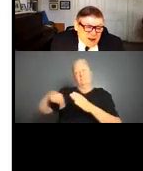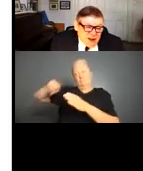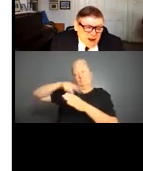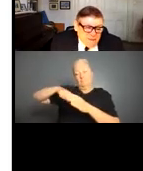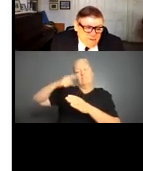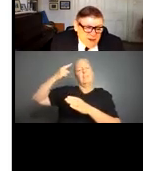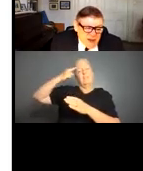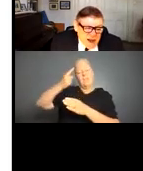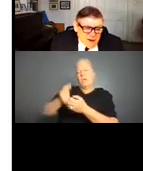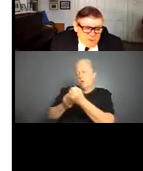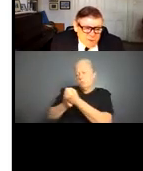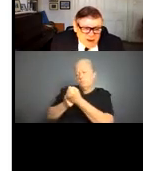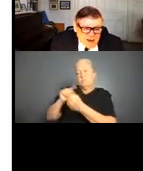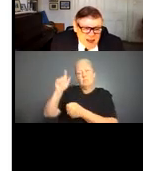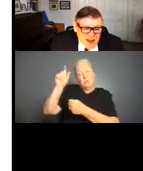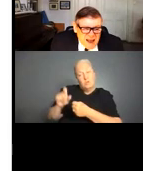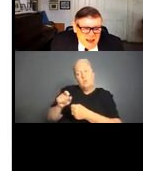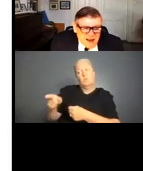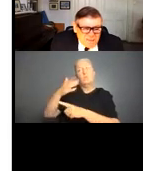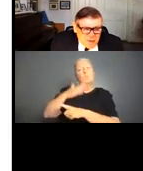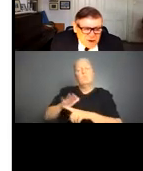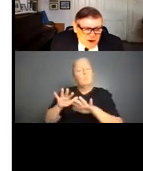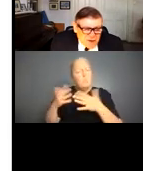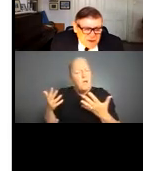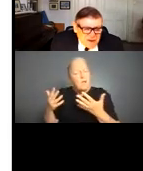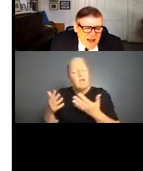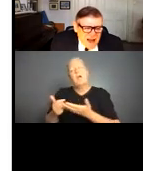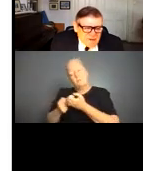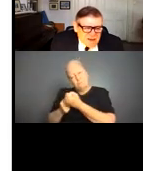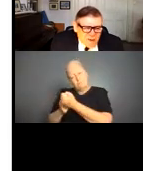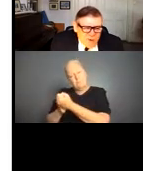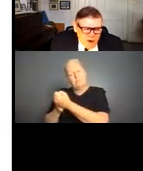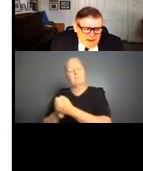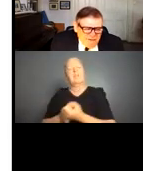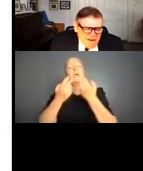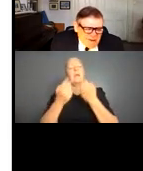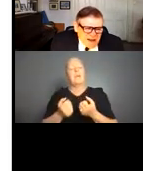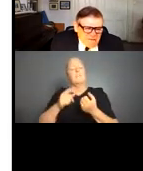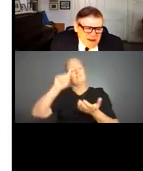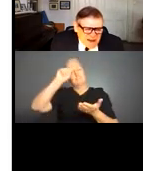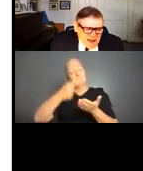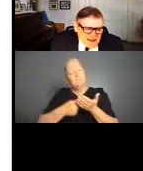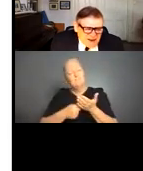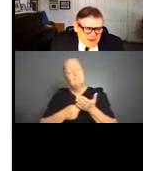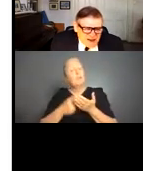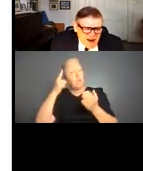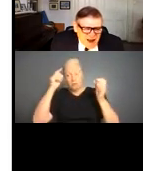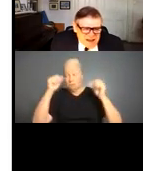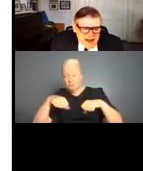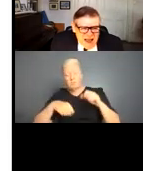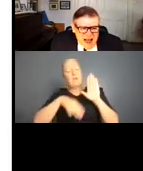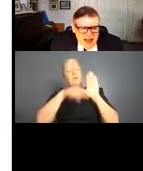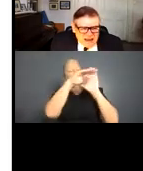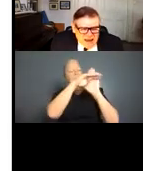in the circle are people that that person wants there. Support agreements, family support, once the family have been educated on these